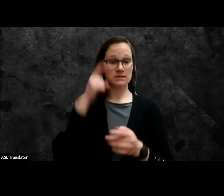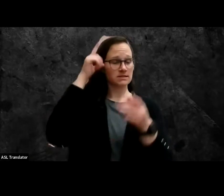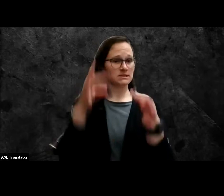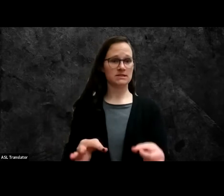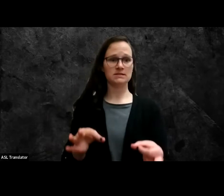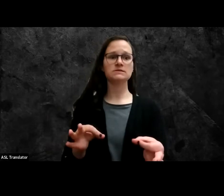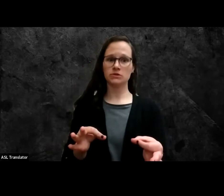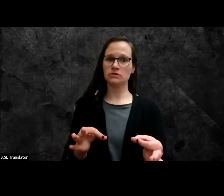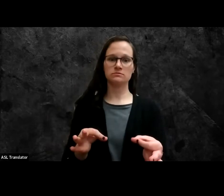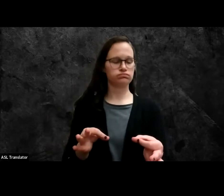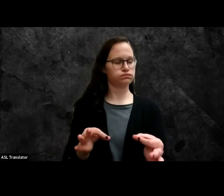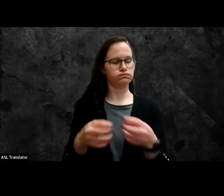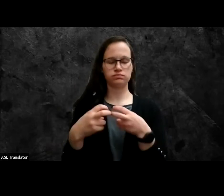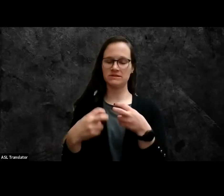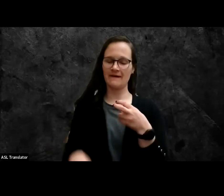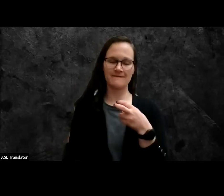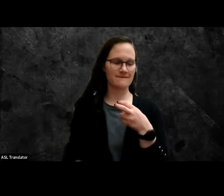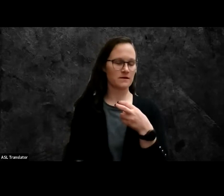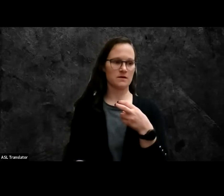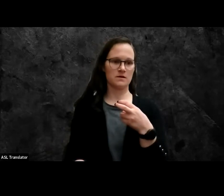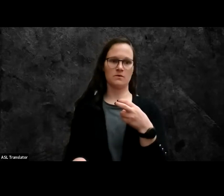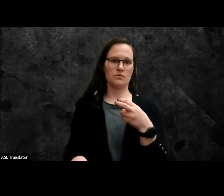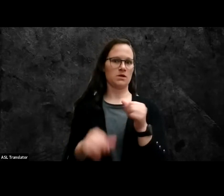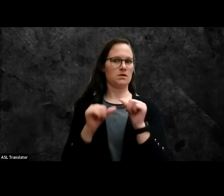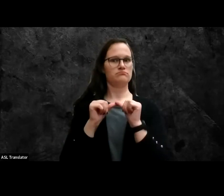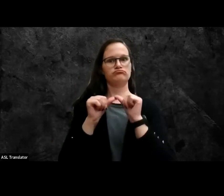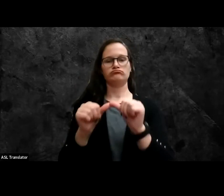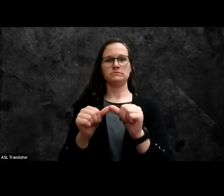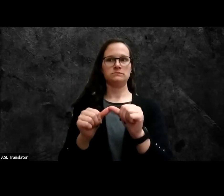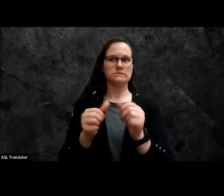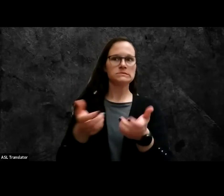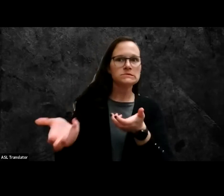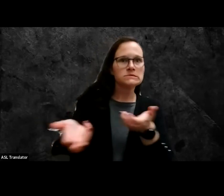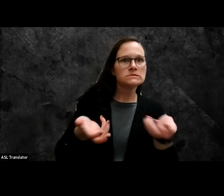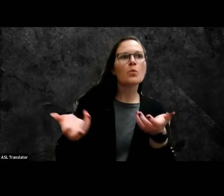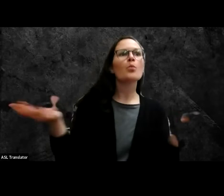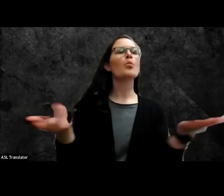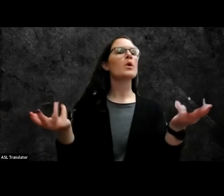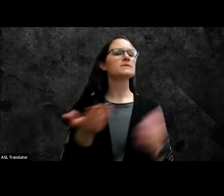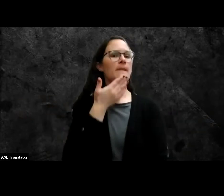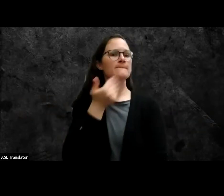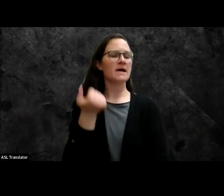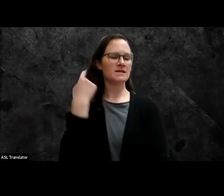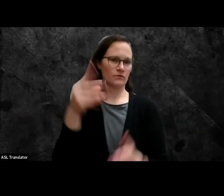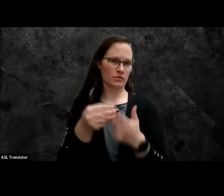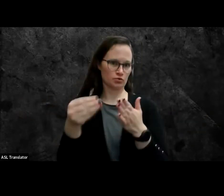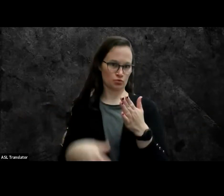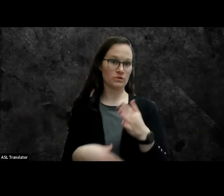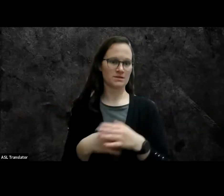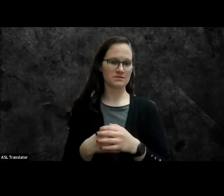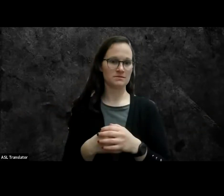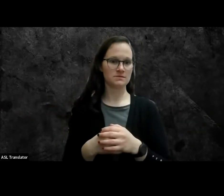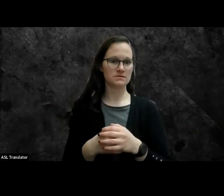let me tell you. We're constantly talking with each other about what's the best thing to do on behalf of our students. Also of note, the